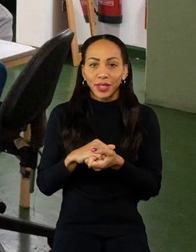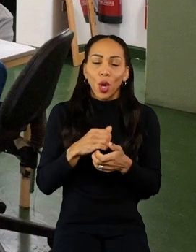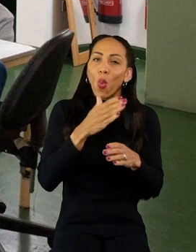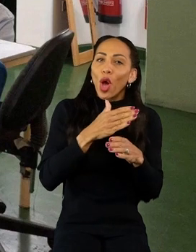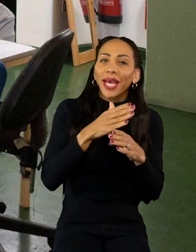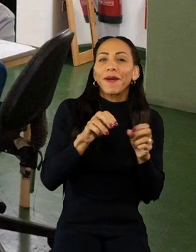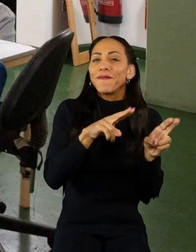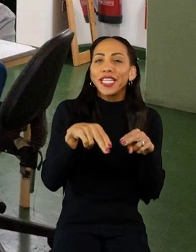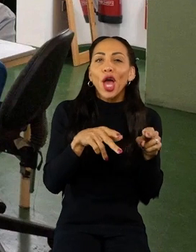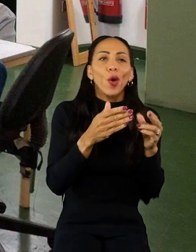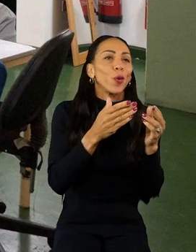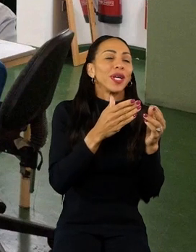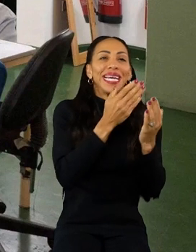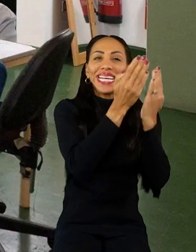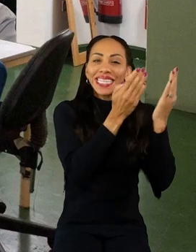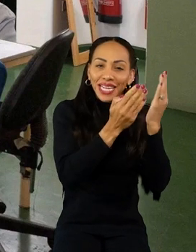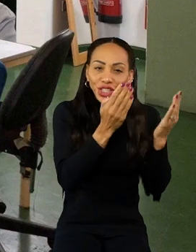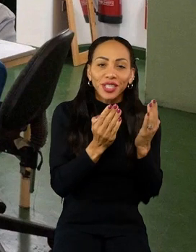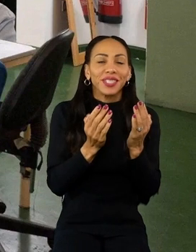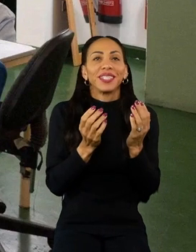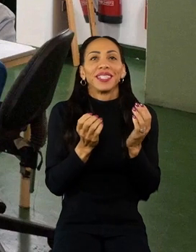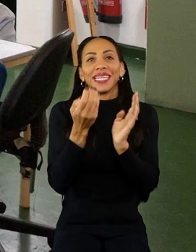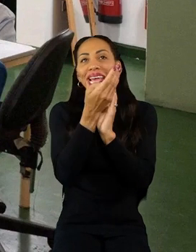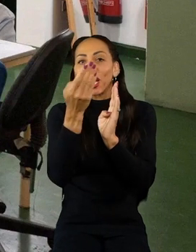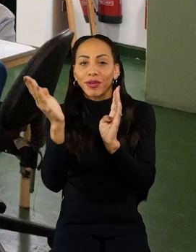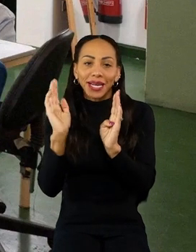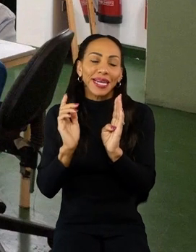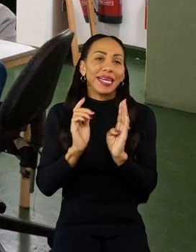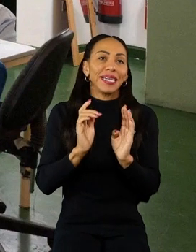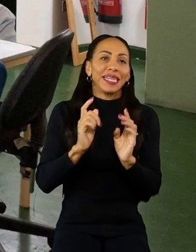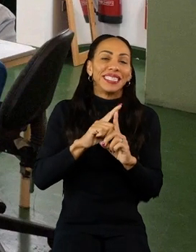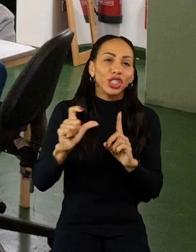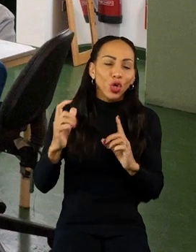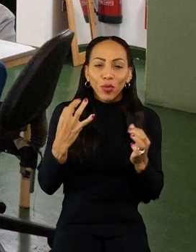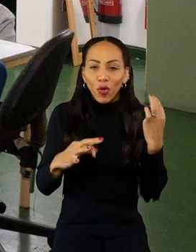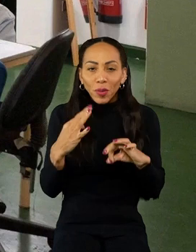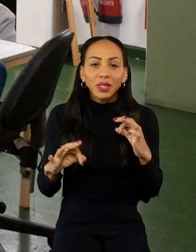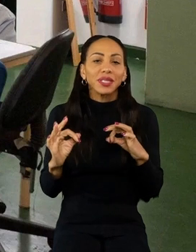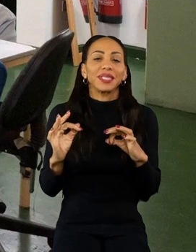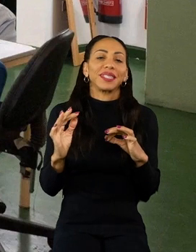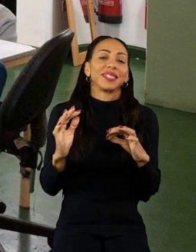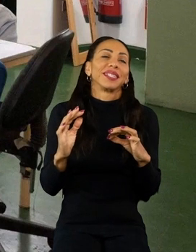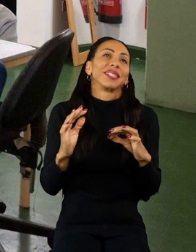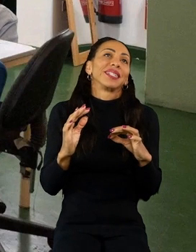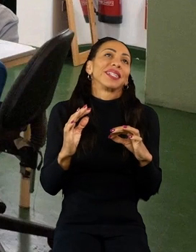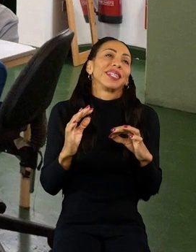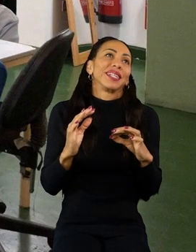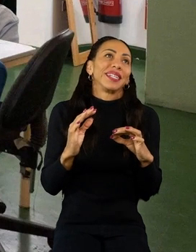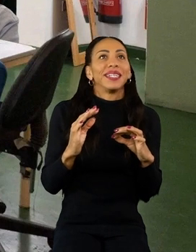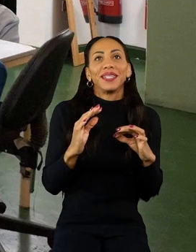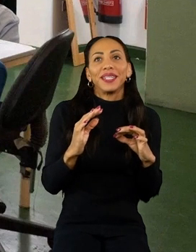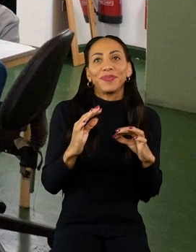Very, very early on, some of these works, working between video installation, gallery,